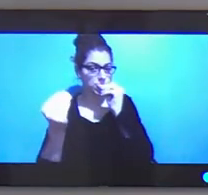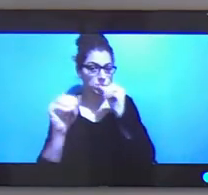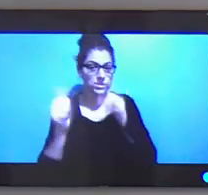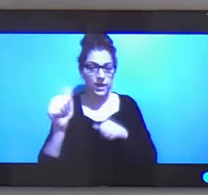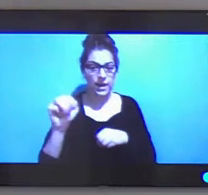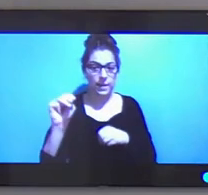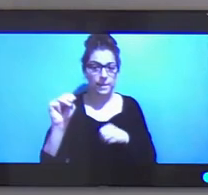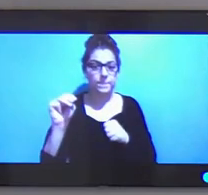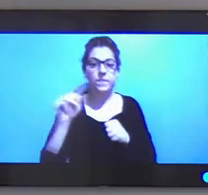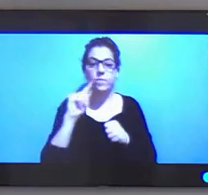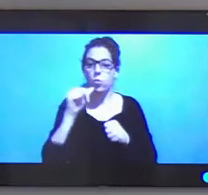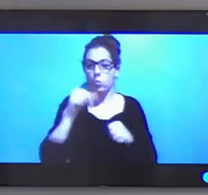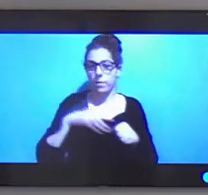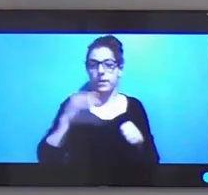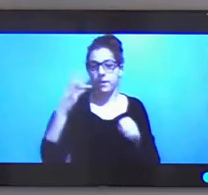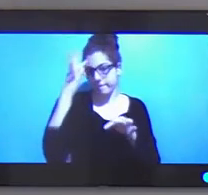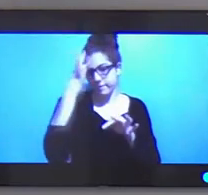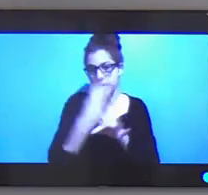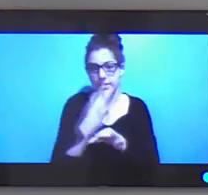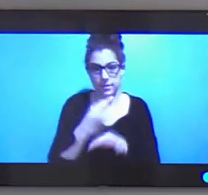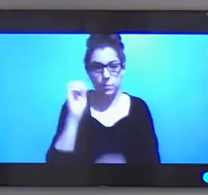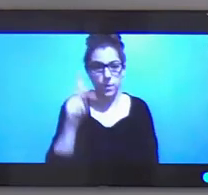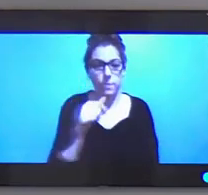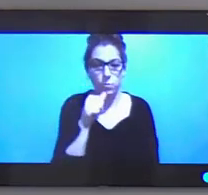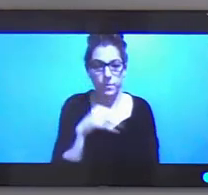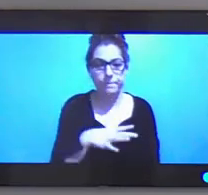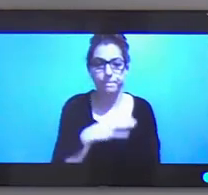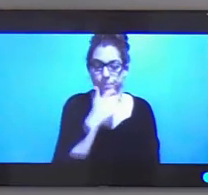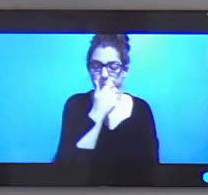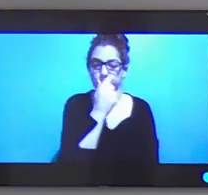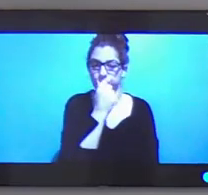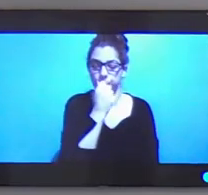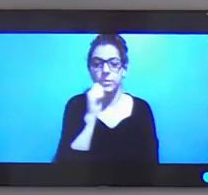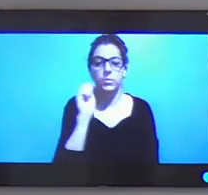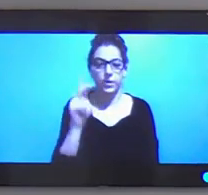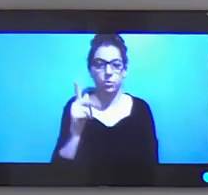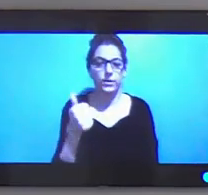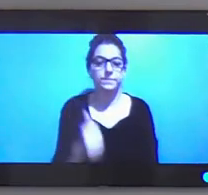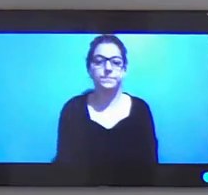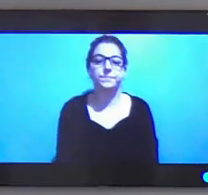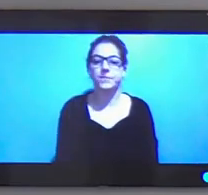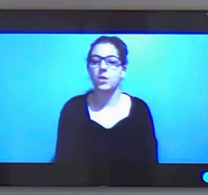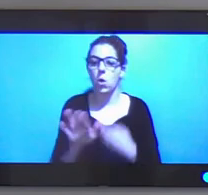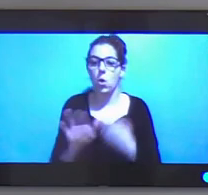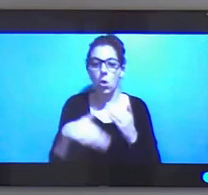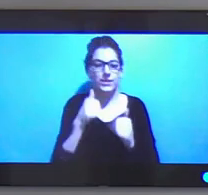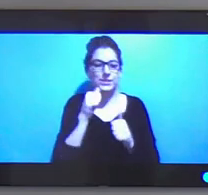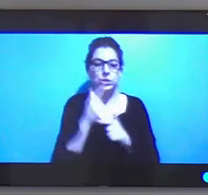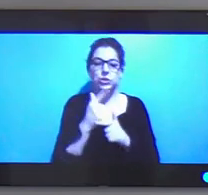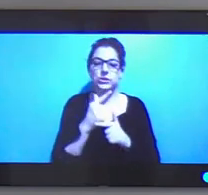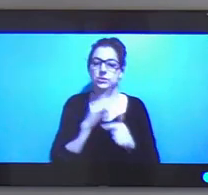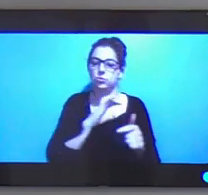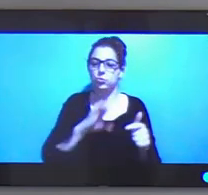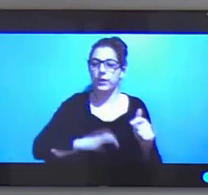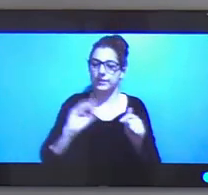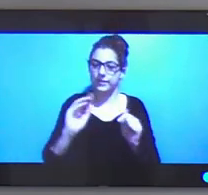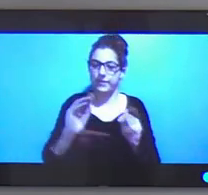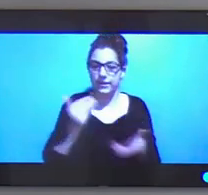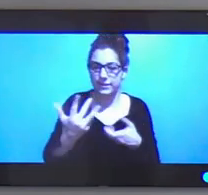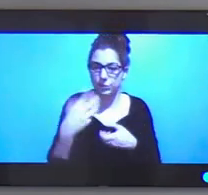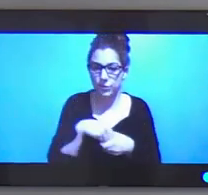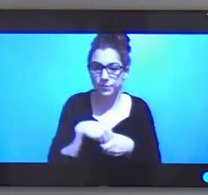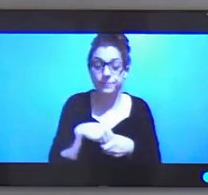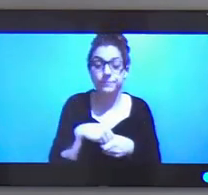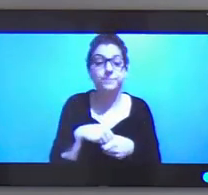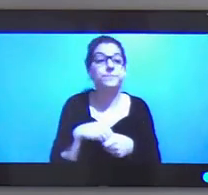For Women of Faith. Yeah. All sisters in Christ invited. All right, we'll go out with our